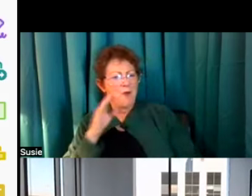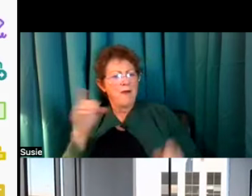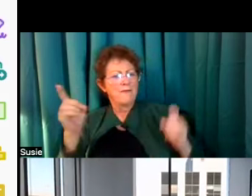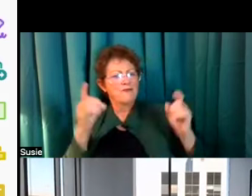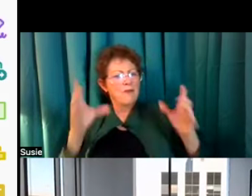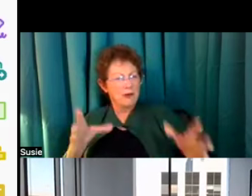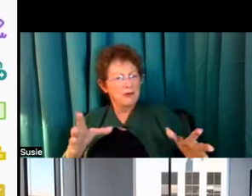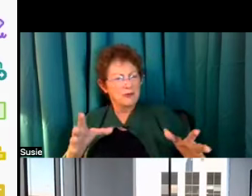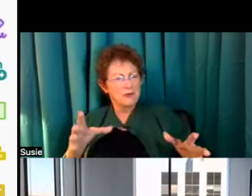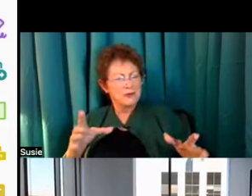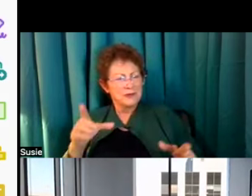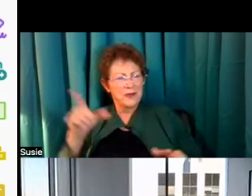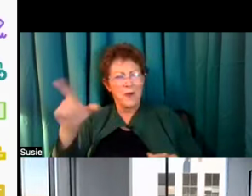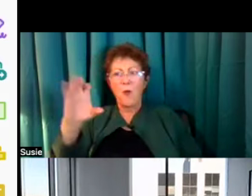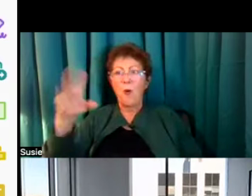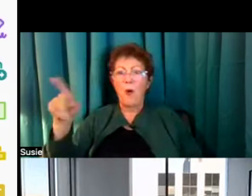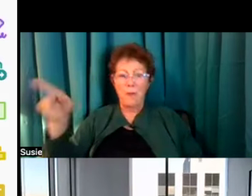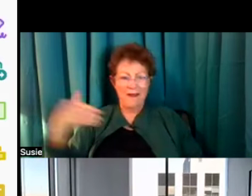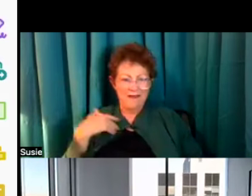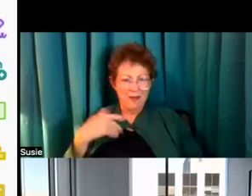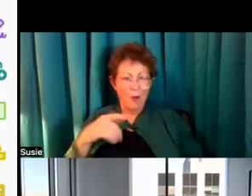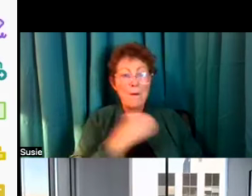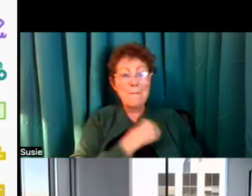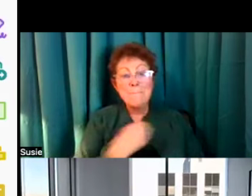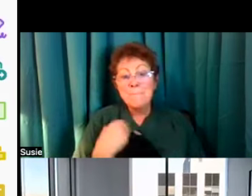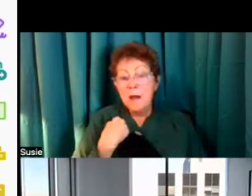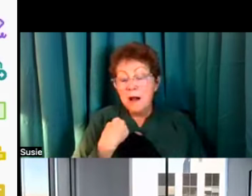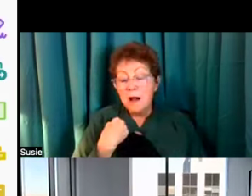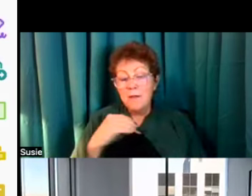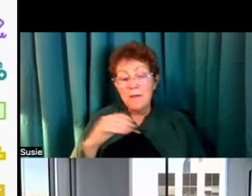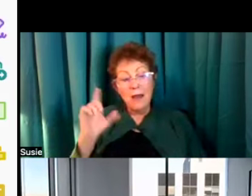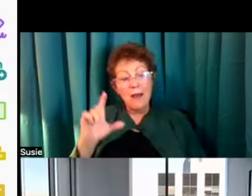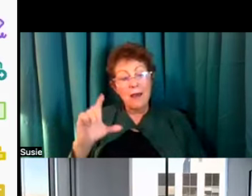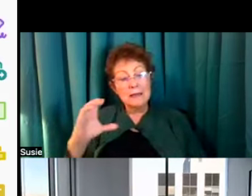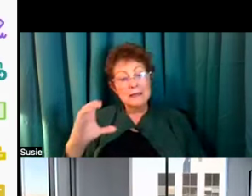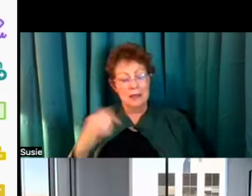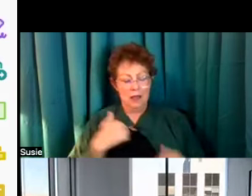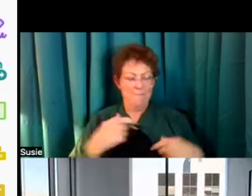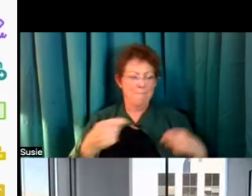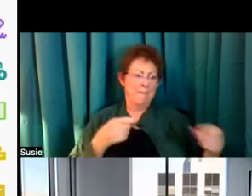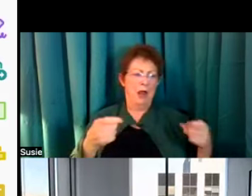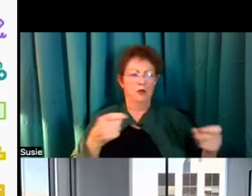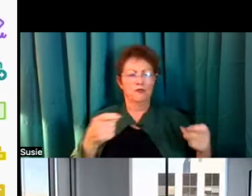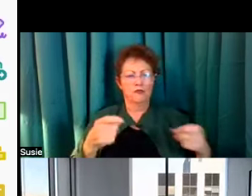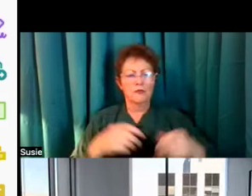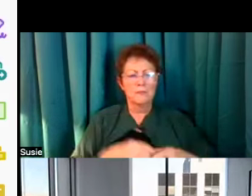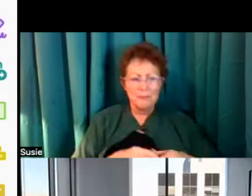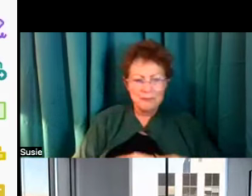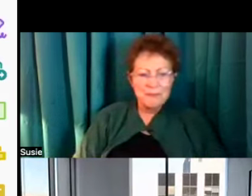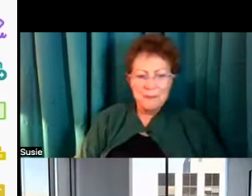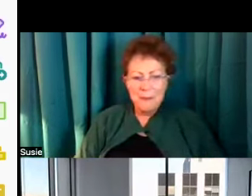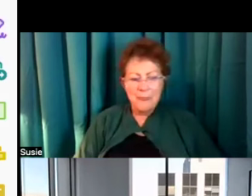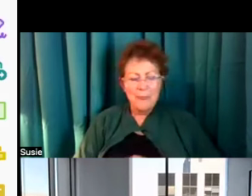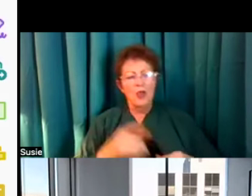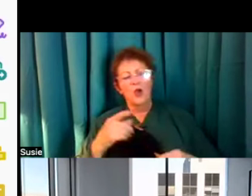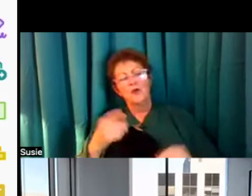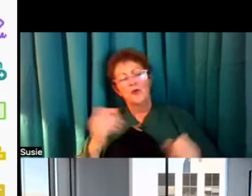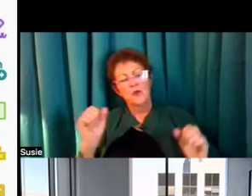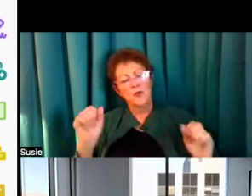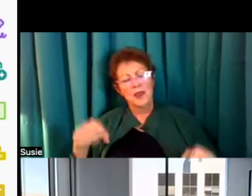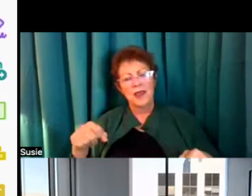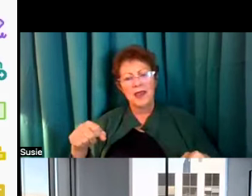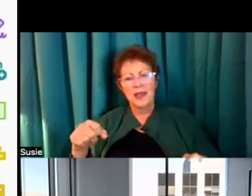corporation. You could also just have the member of the LLC be the manager. You can kind